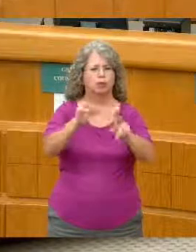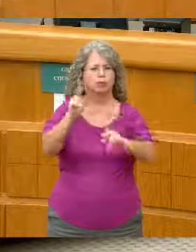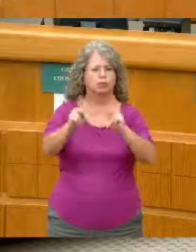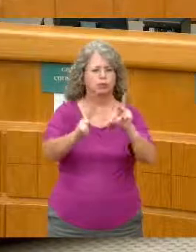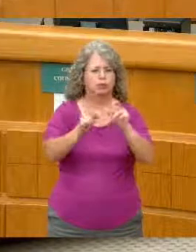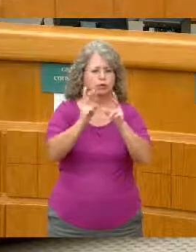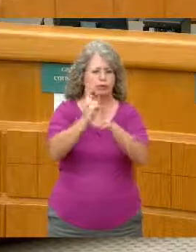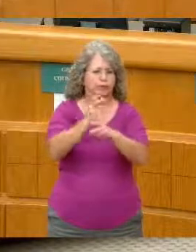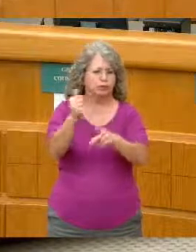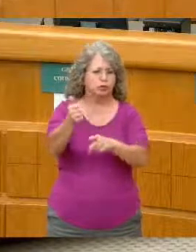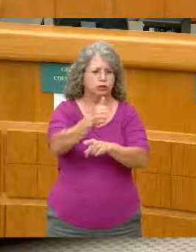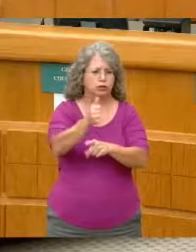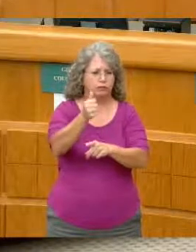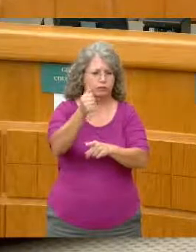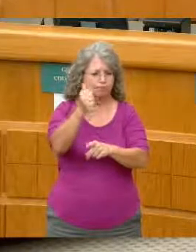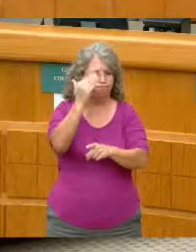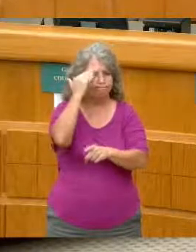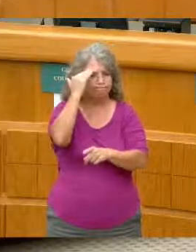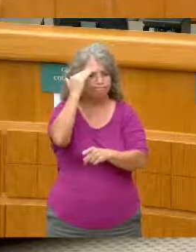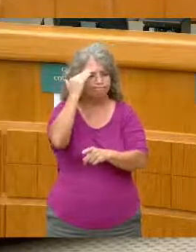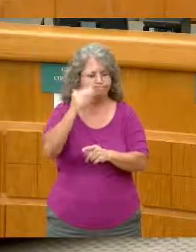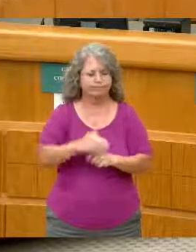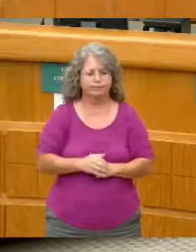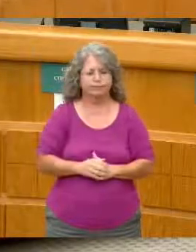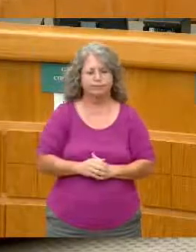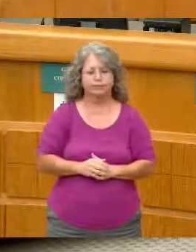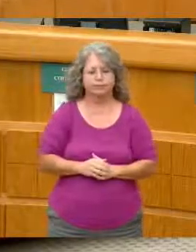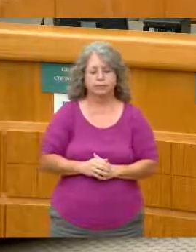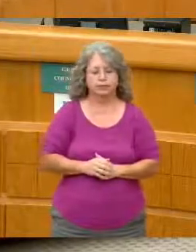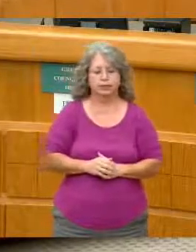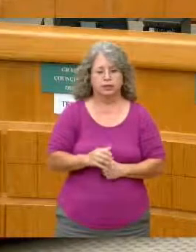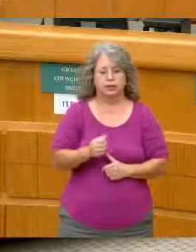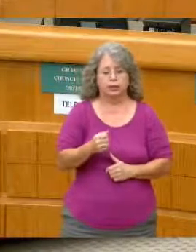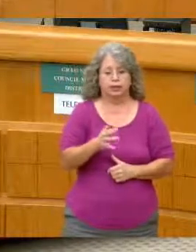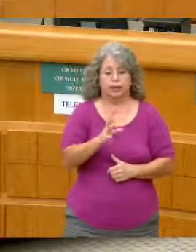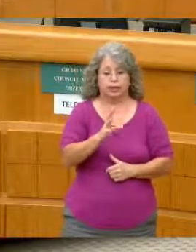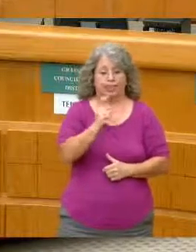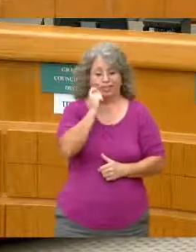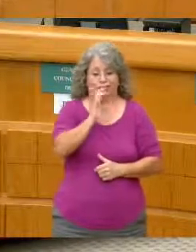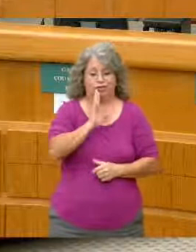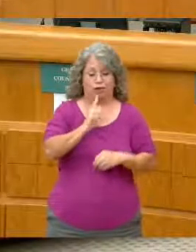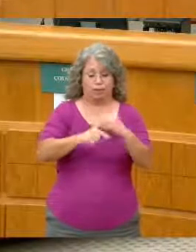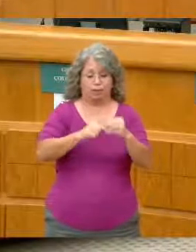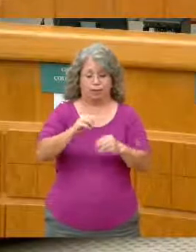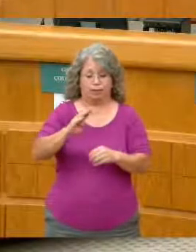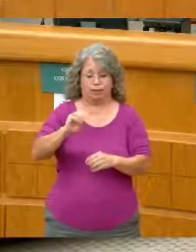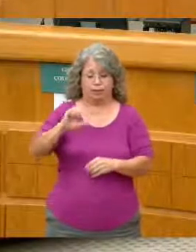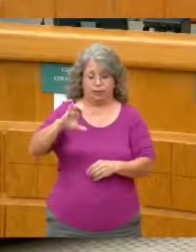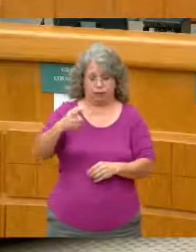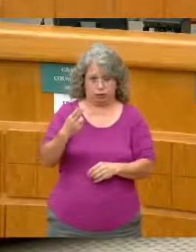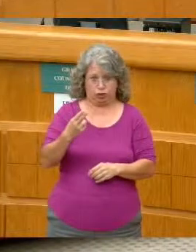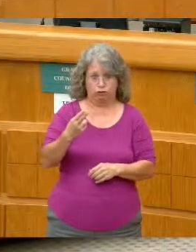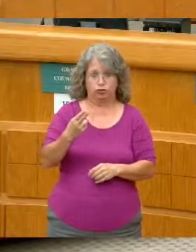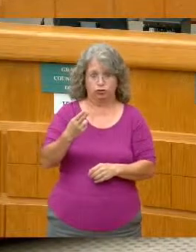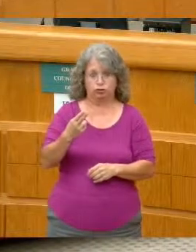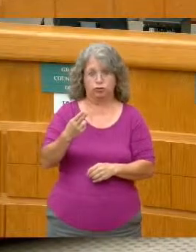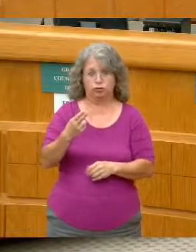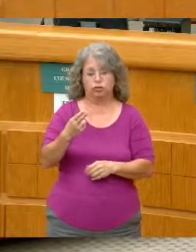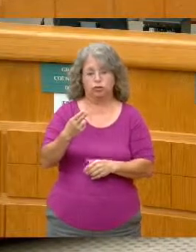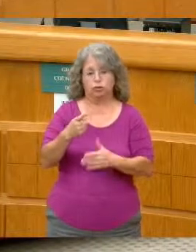very important for people to continue to stay alert. Now, I've just talked about the beach and its